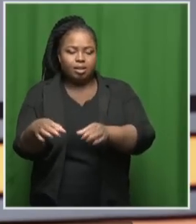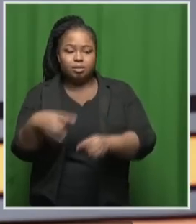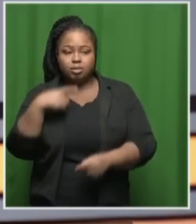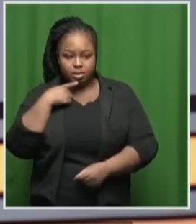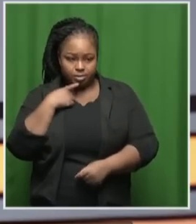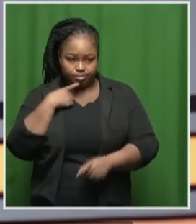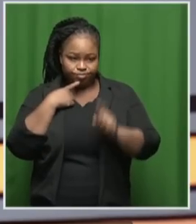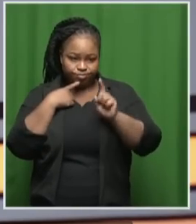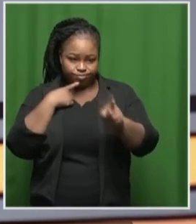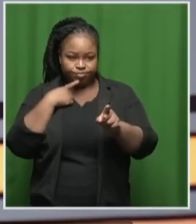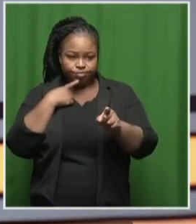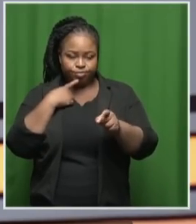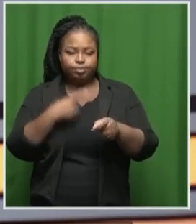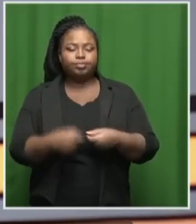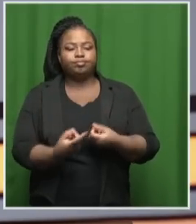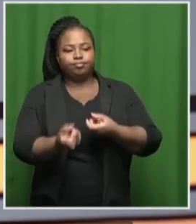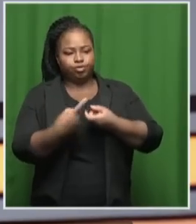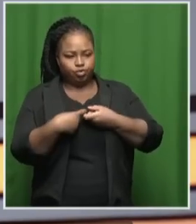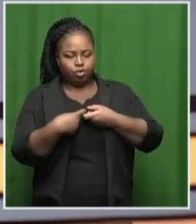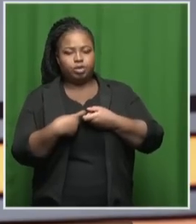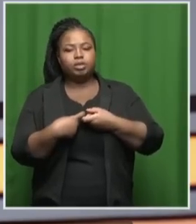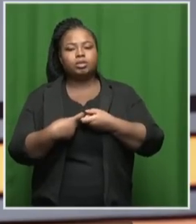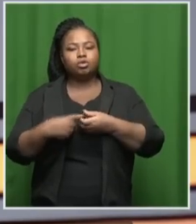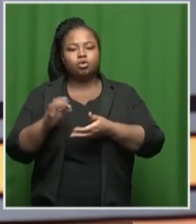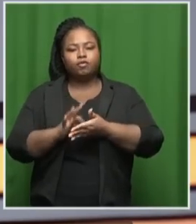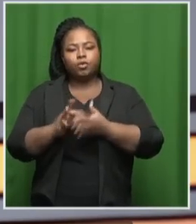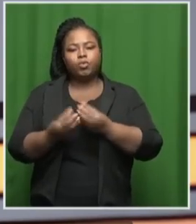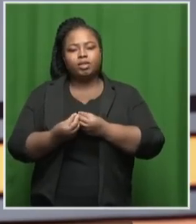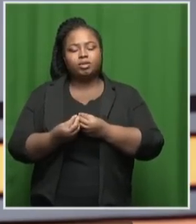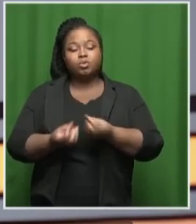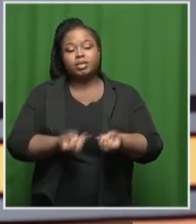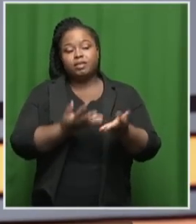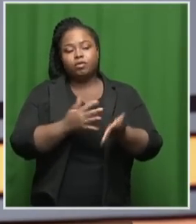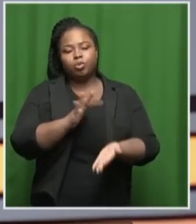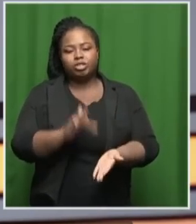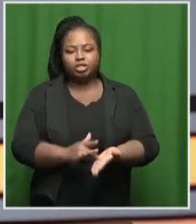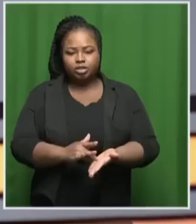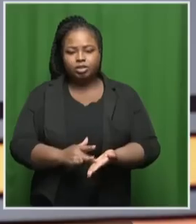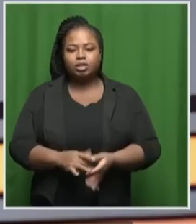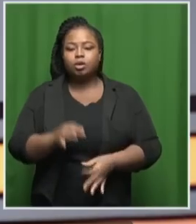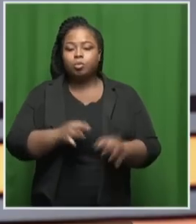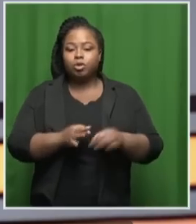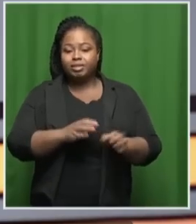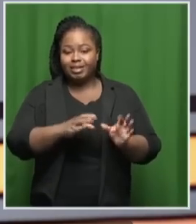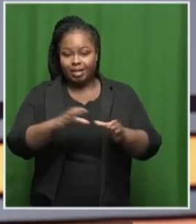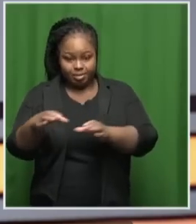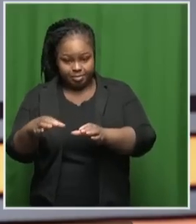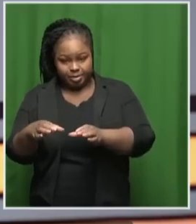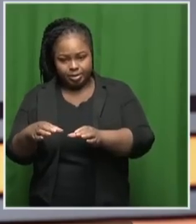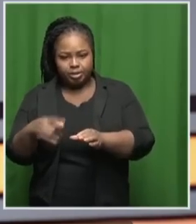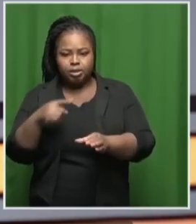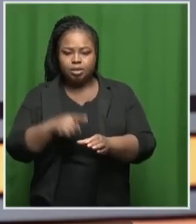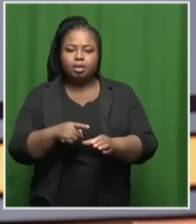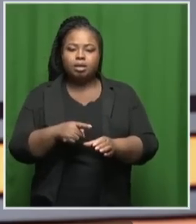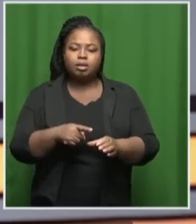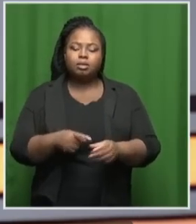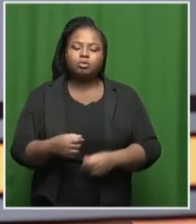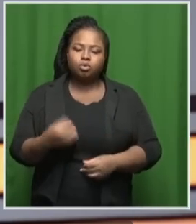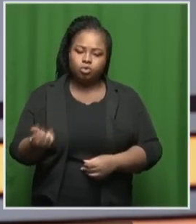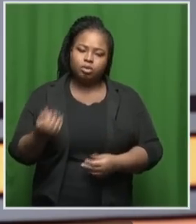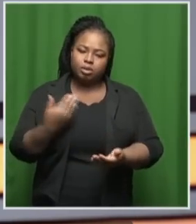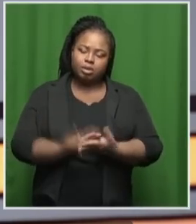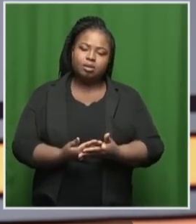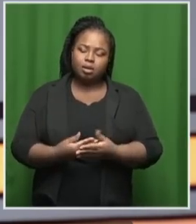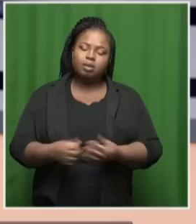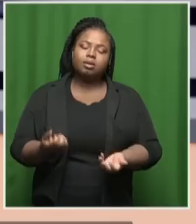right, vote with us and we'll give you a position. And that's where small political parties have the role of becoming kingmakers.